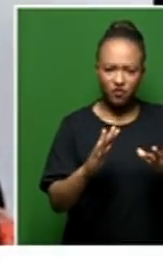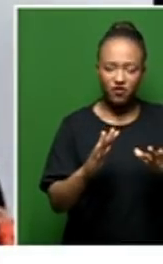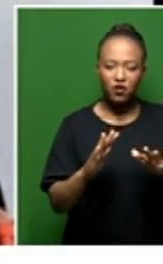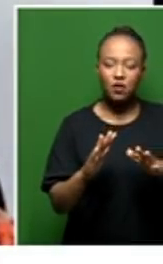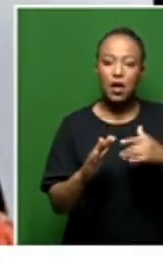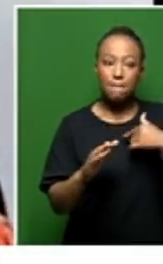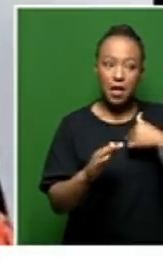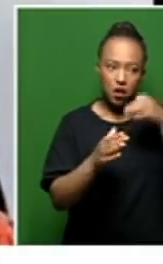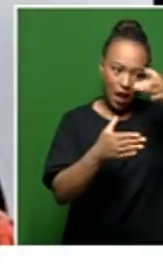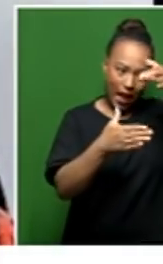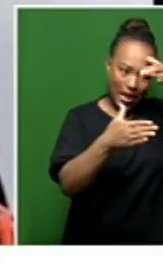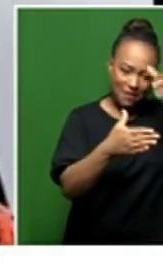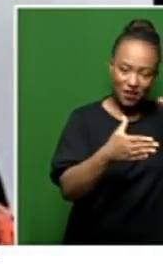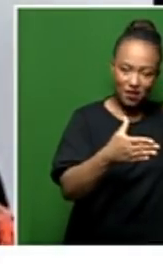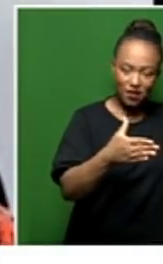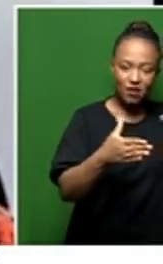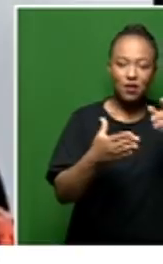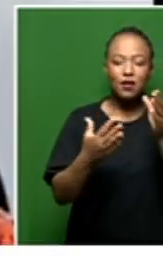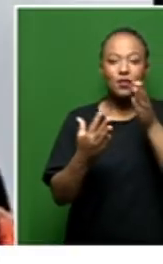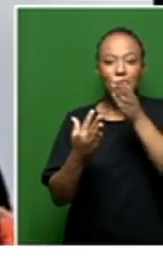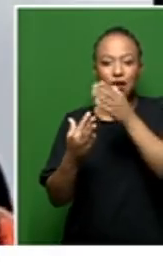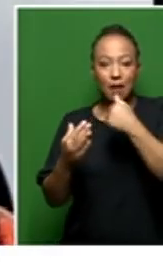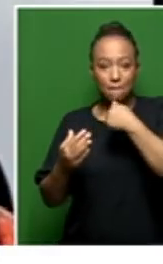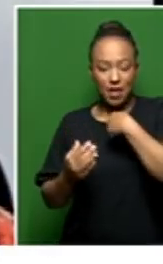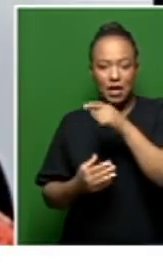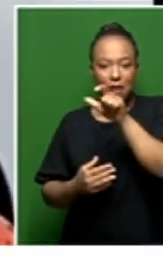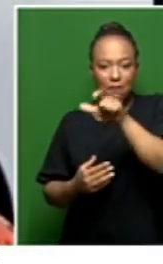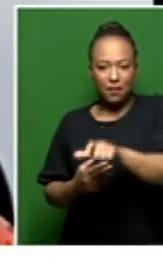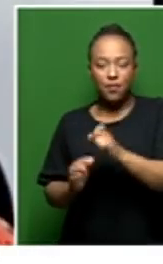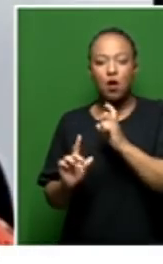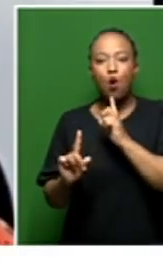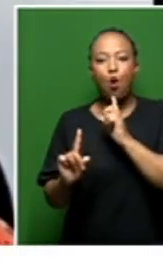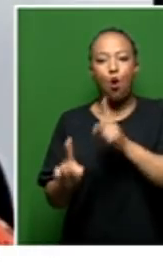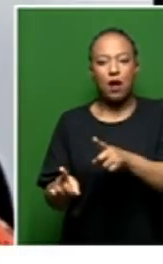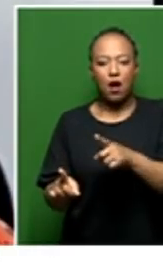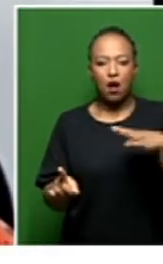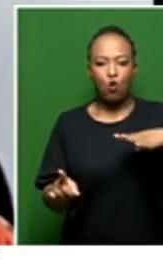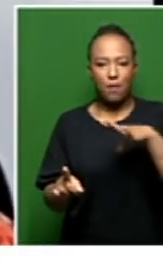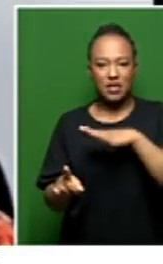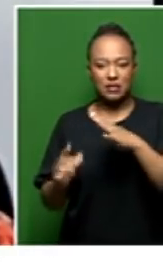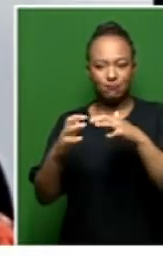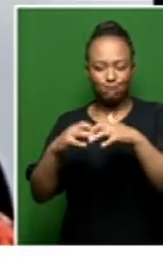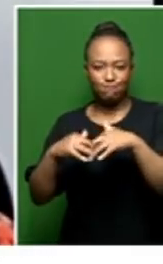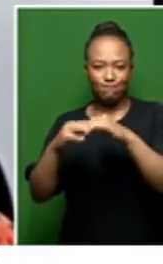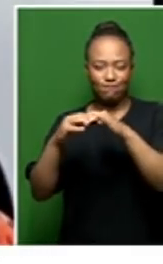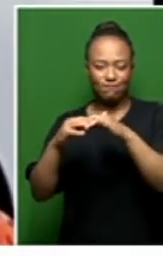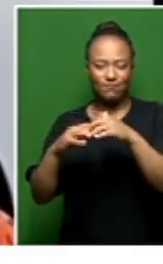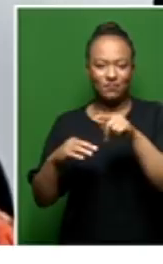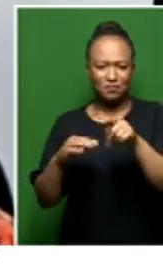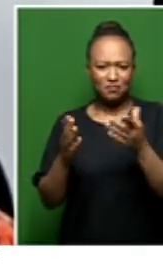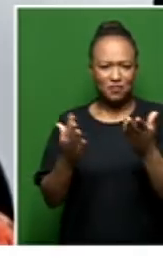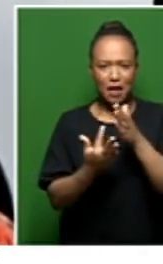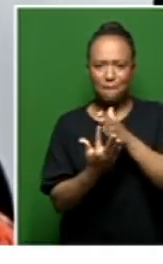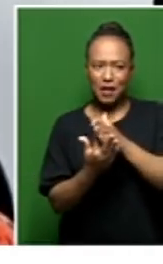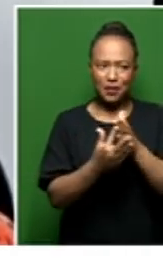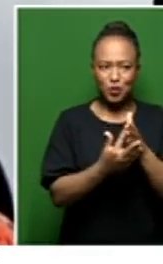also the fact that I was the person who ordered that this commission be established. And